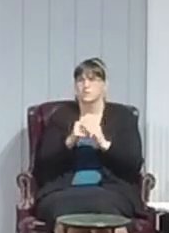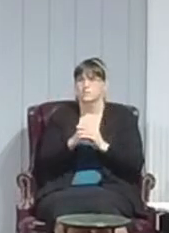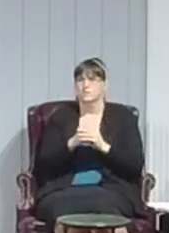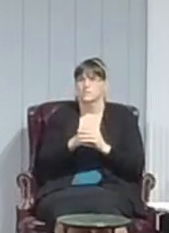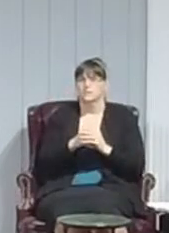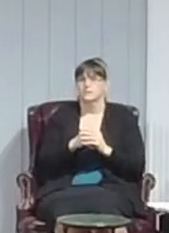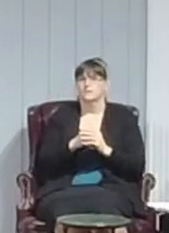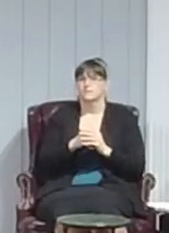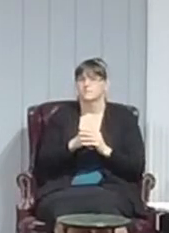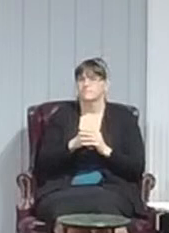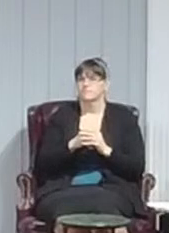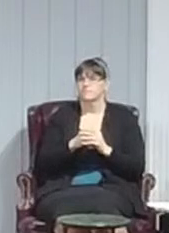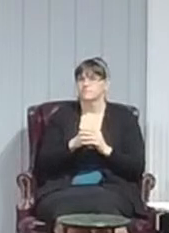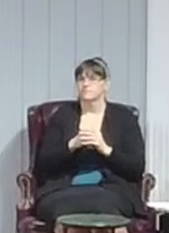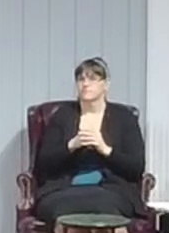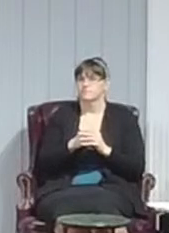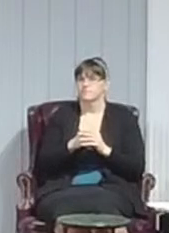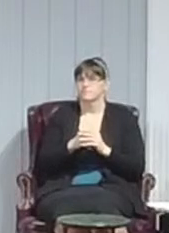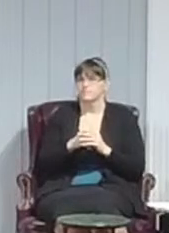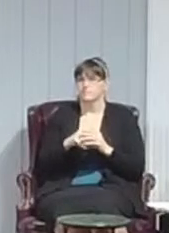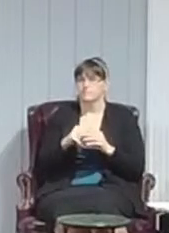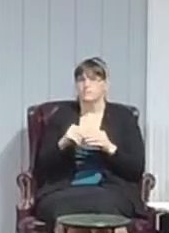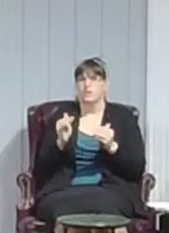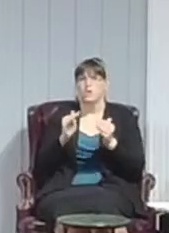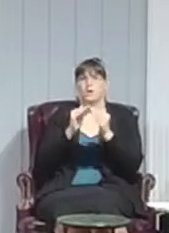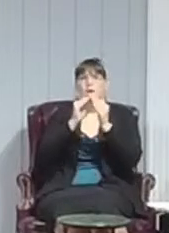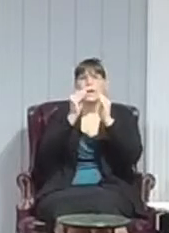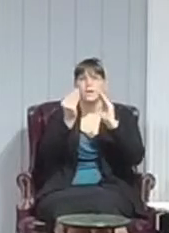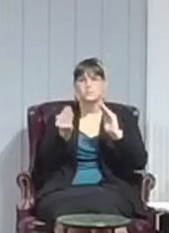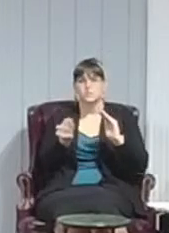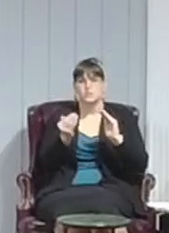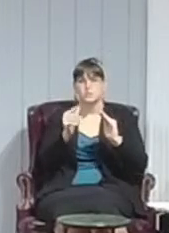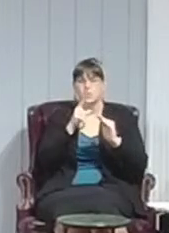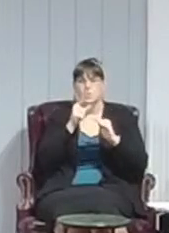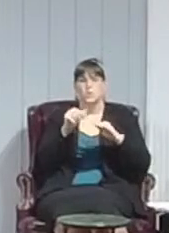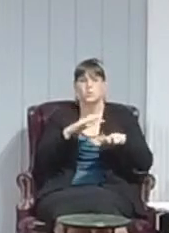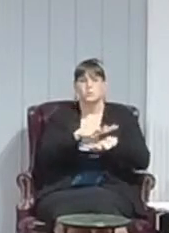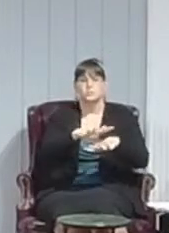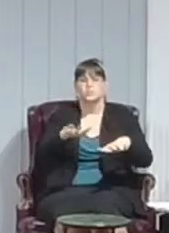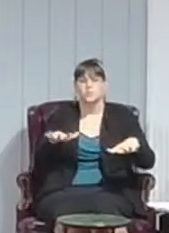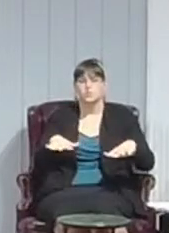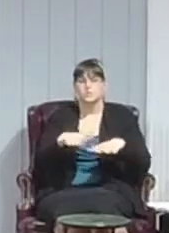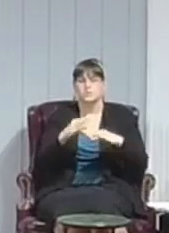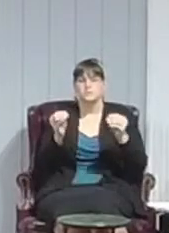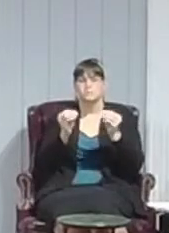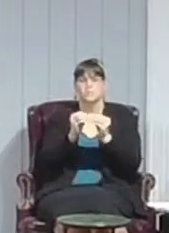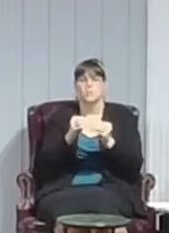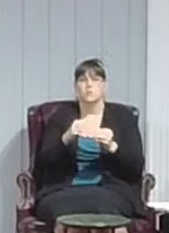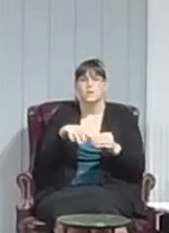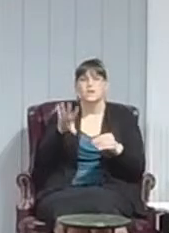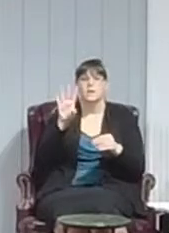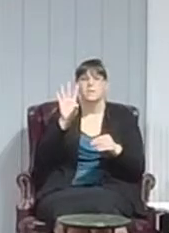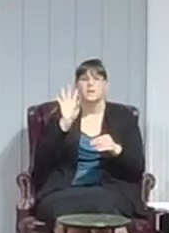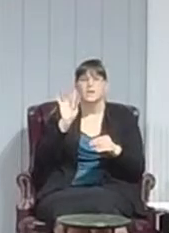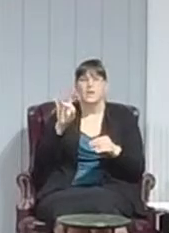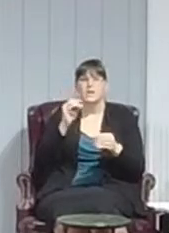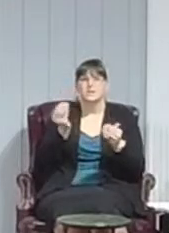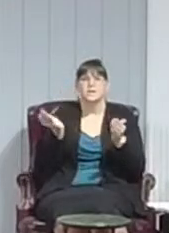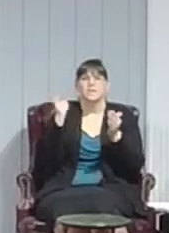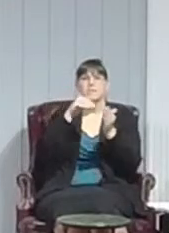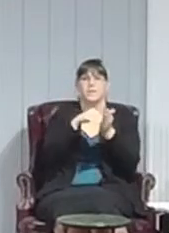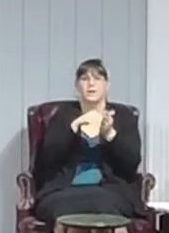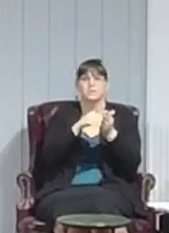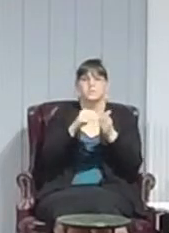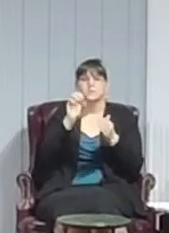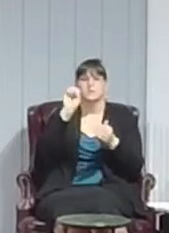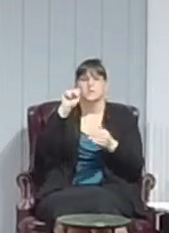the modern-day mansions are houses whose floor area is more than 8,000 square feet and have all